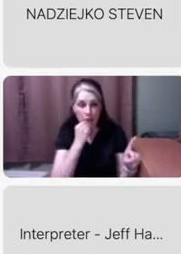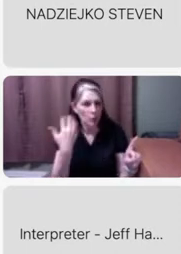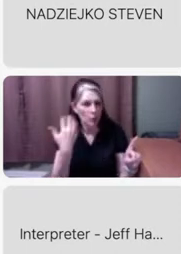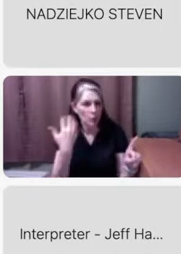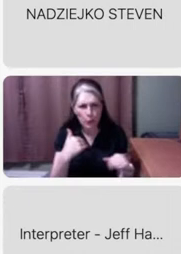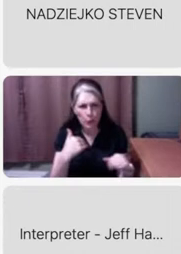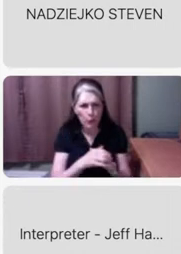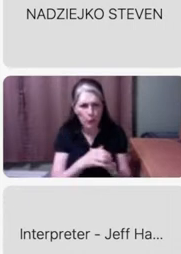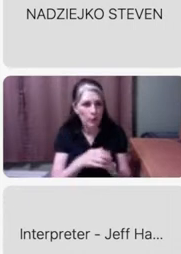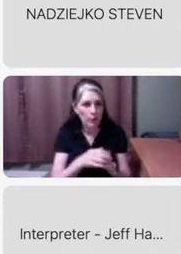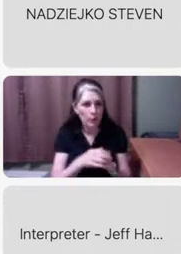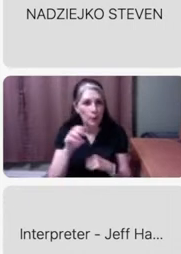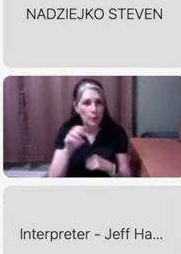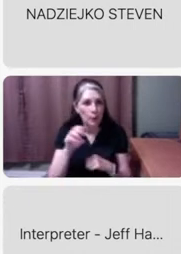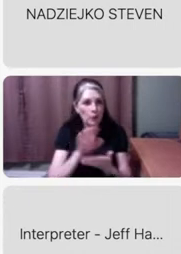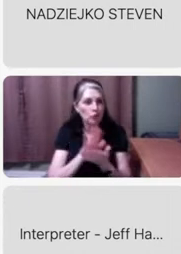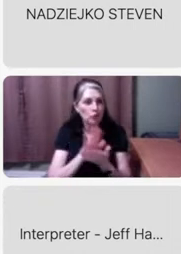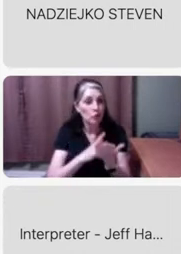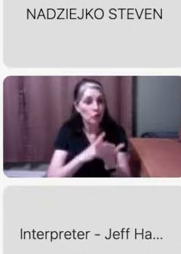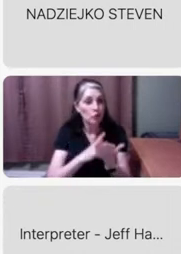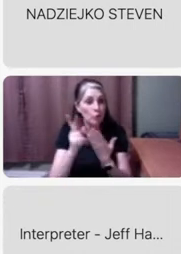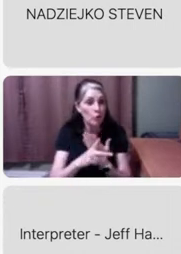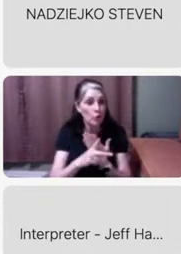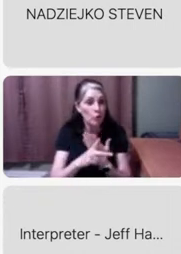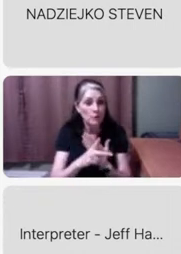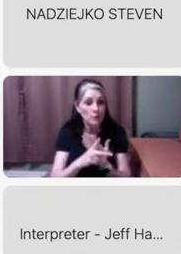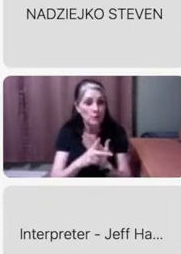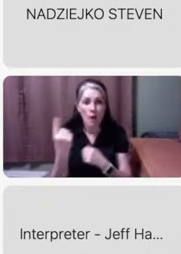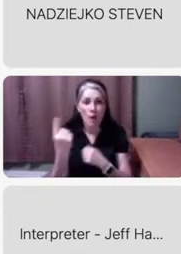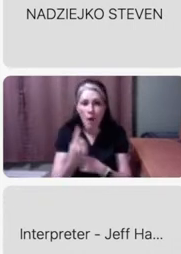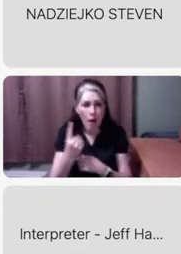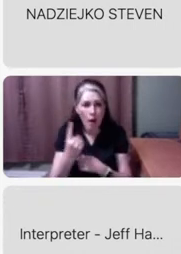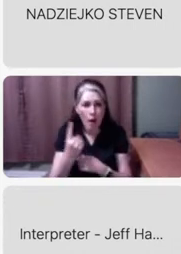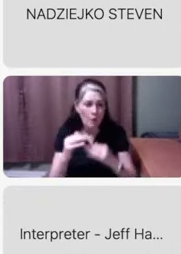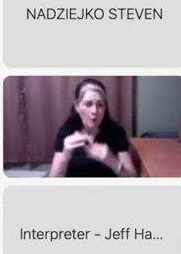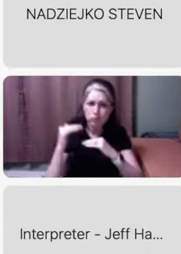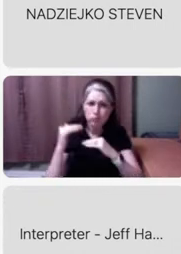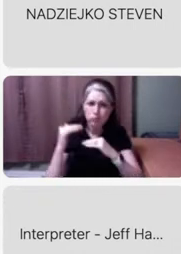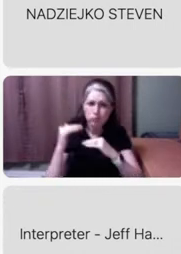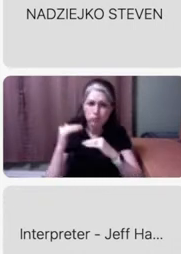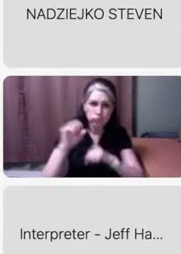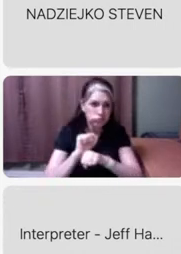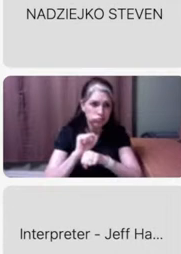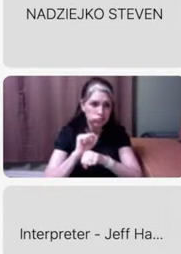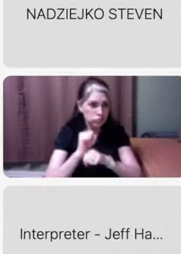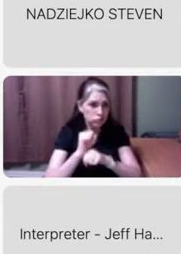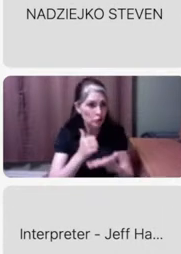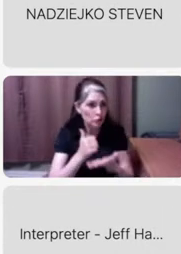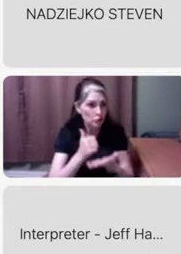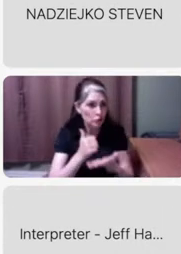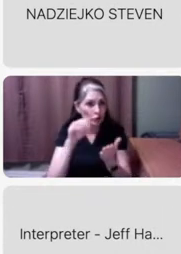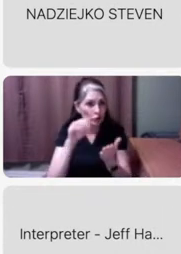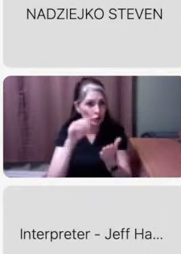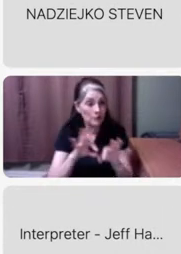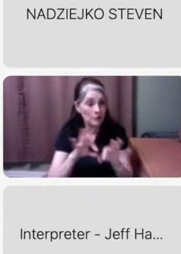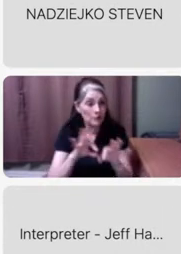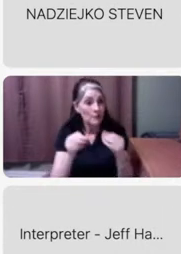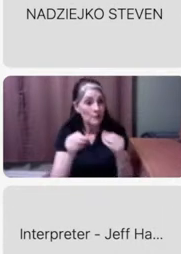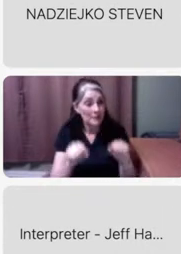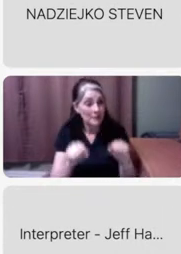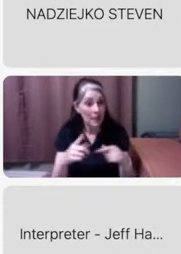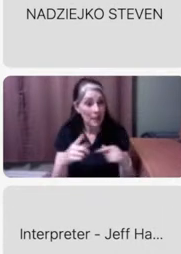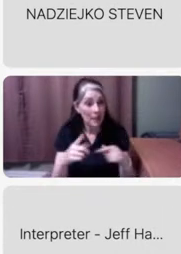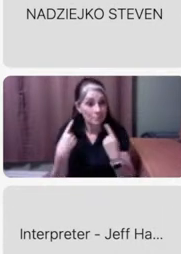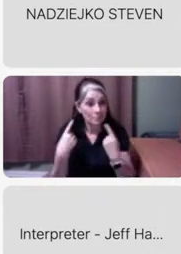program and is always going above and beyond to help her students and their families since she was hired she has been